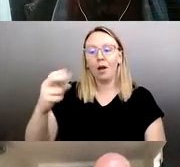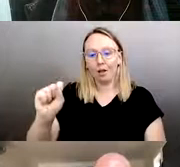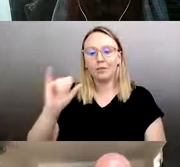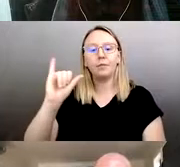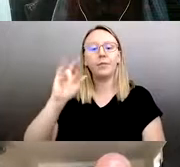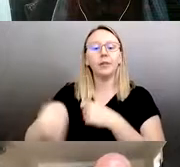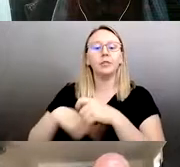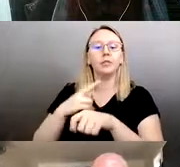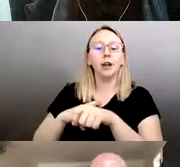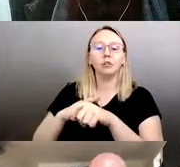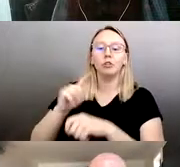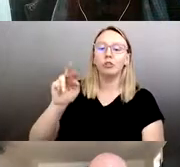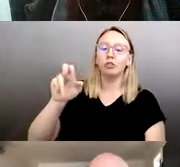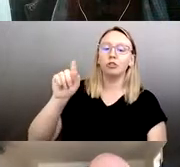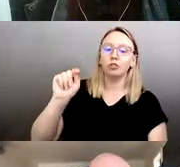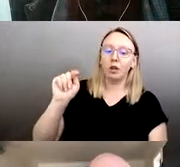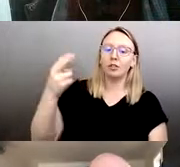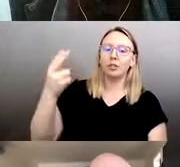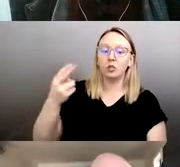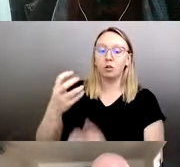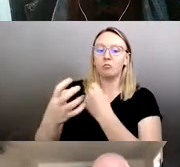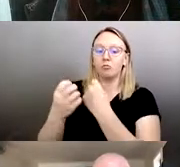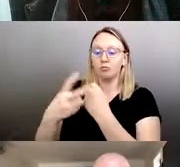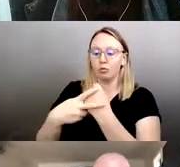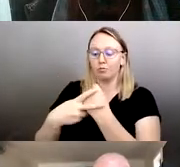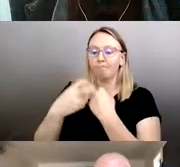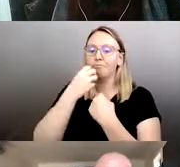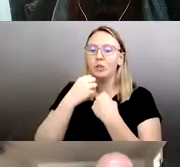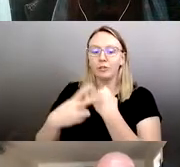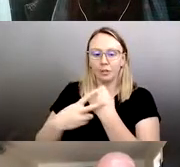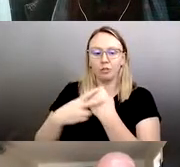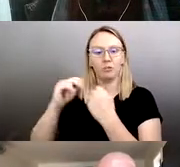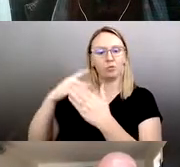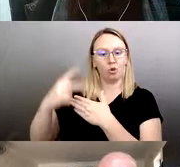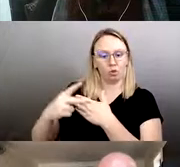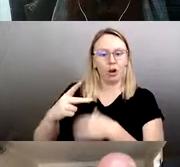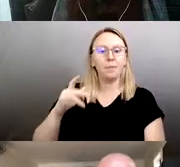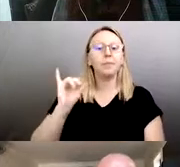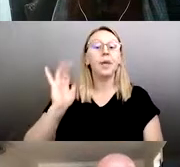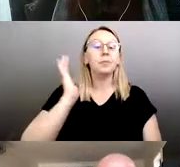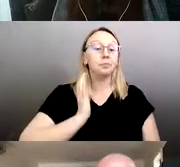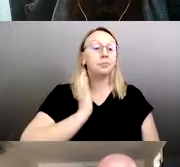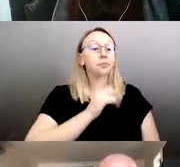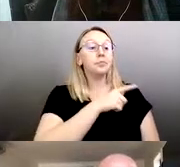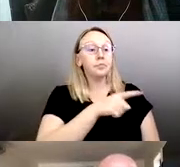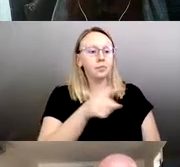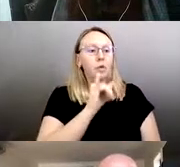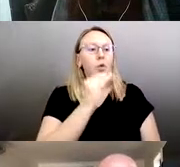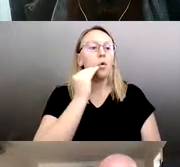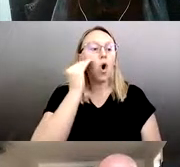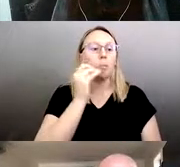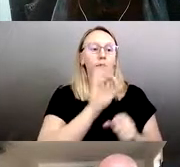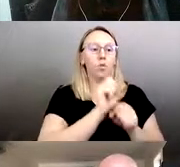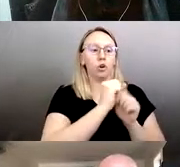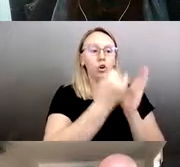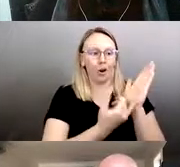Preservation, which currently is a coalition of 48 museums that were previously homes and working studios to many artists. Through